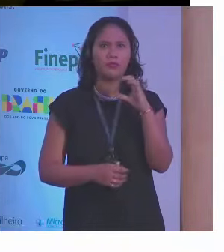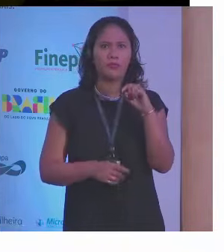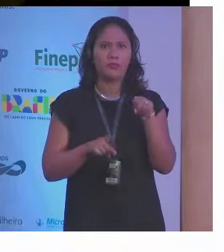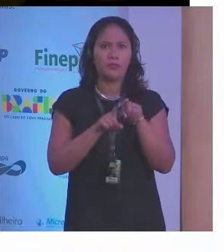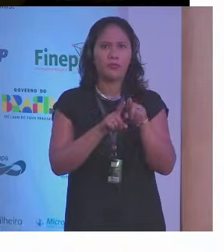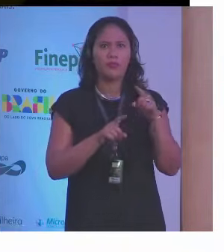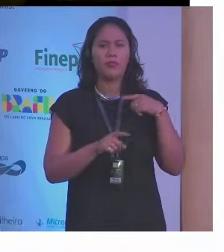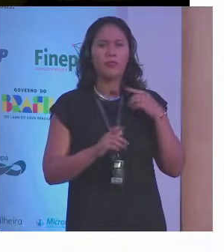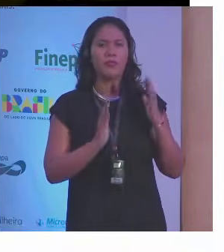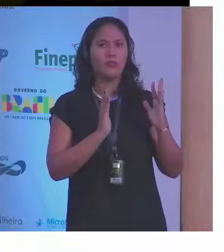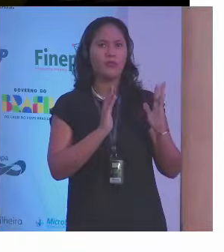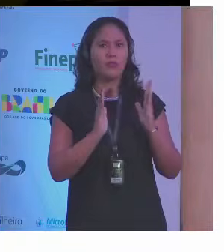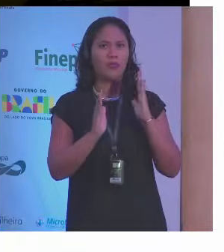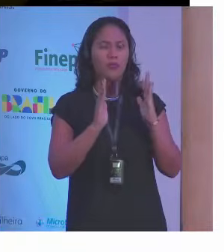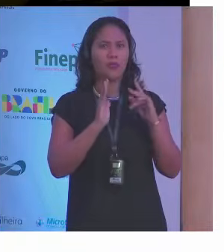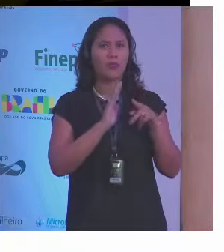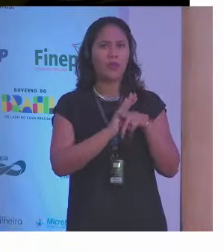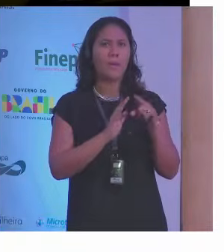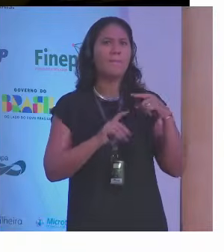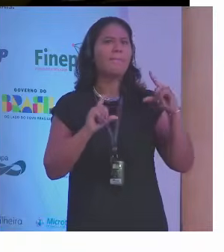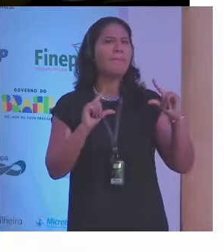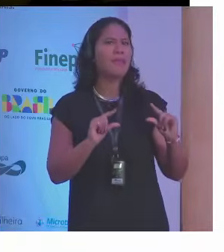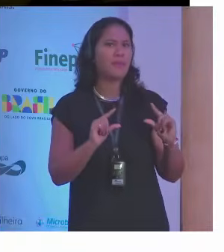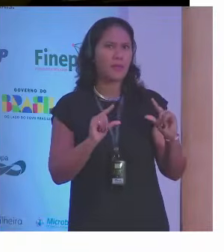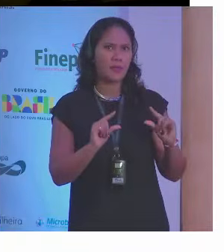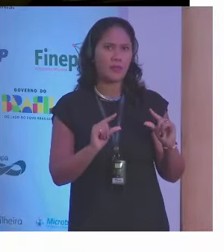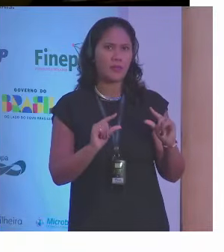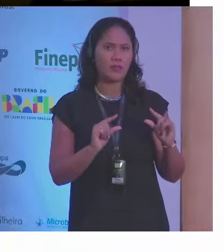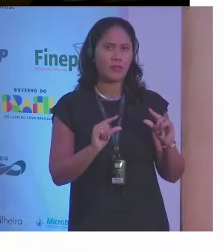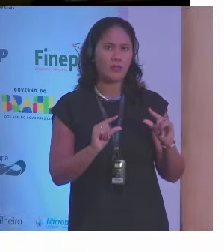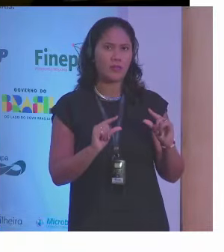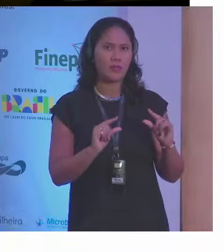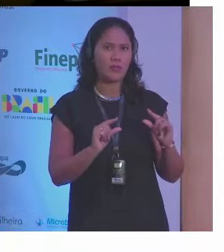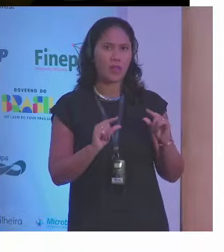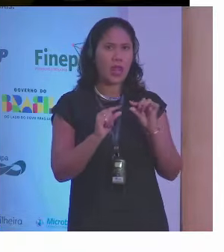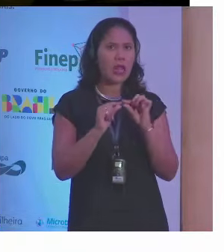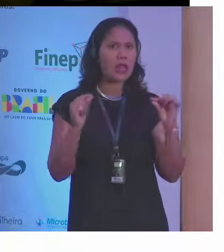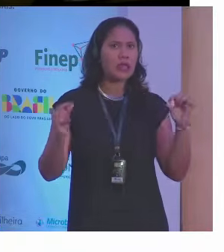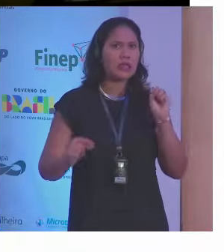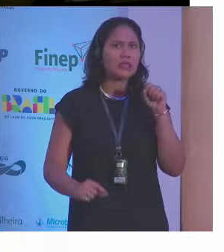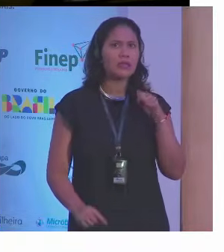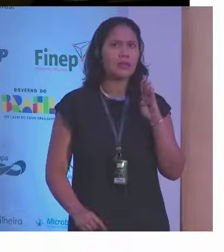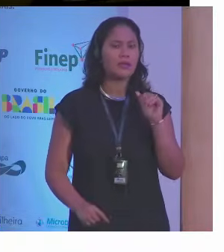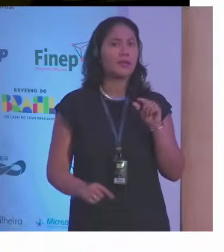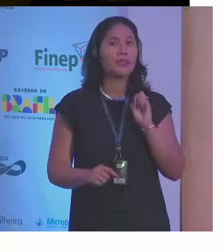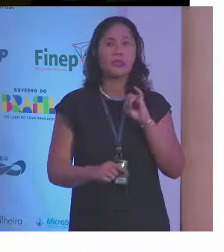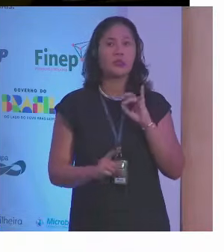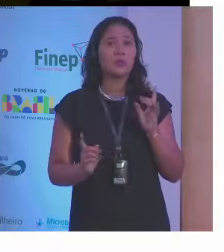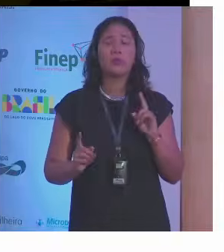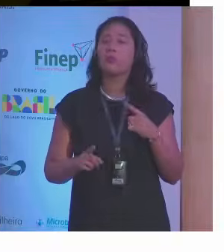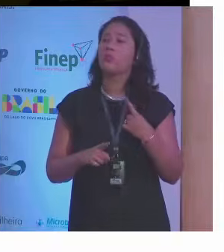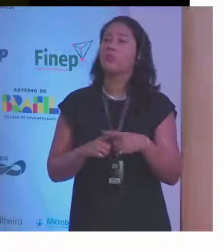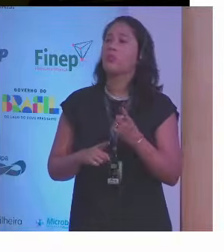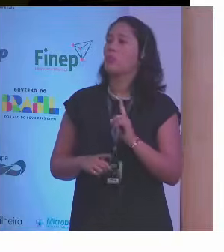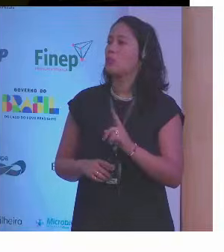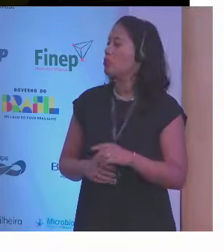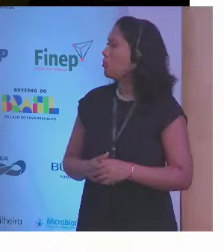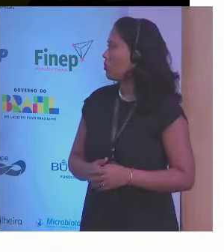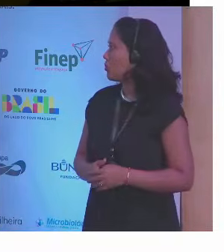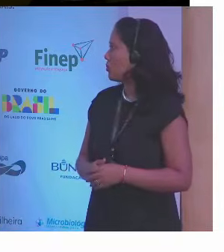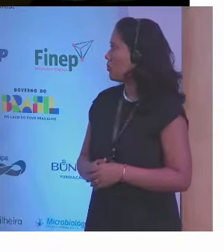line? And if not, why you cannot give a